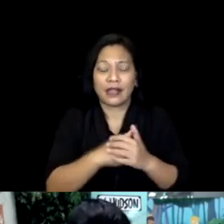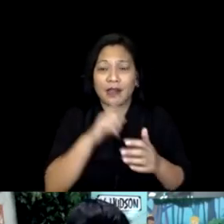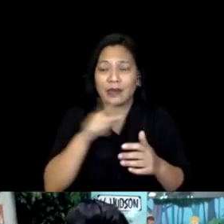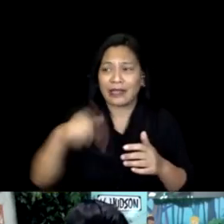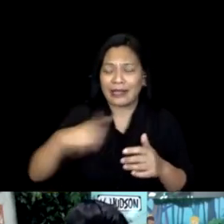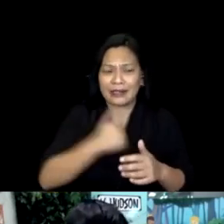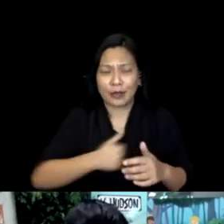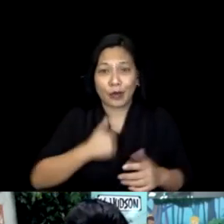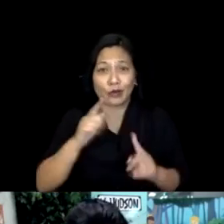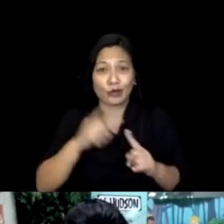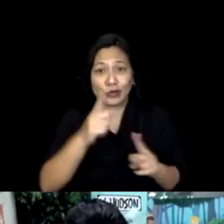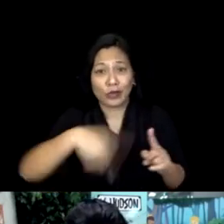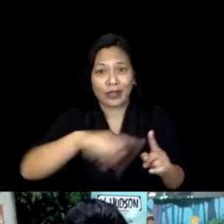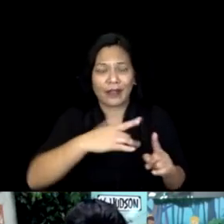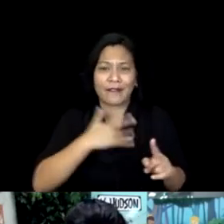beings.